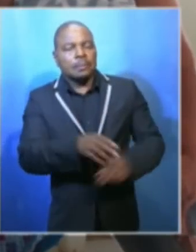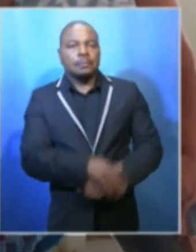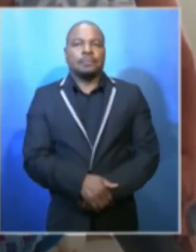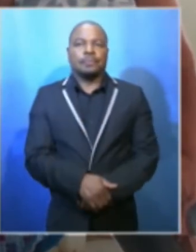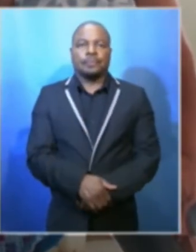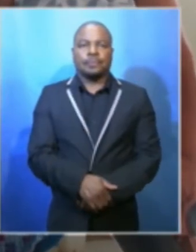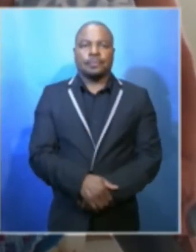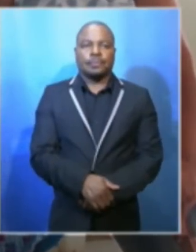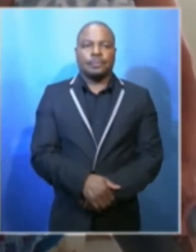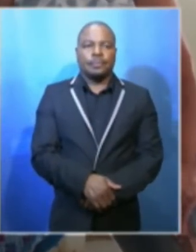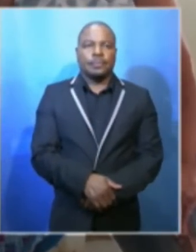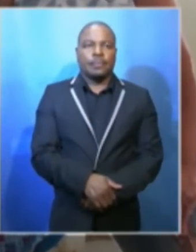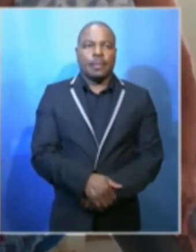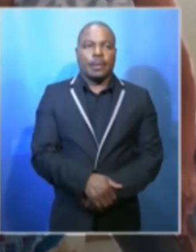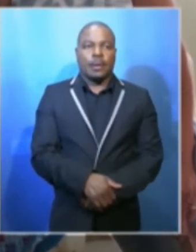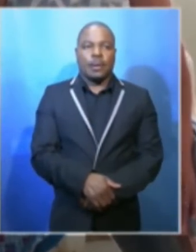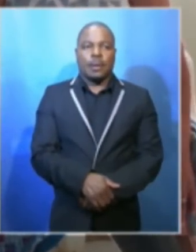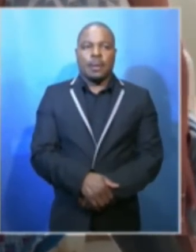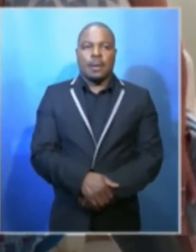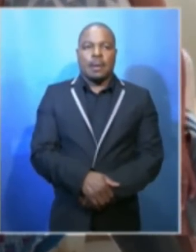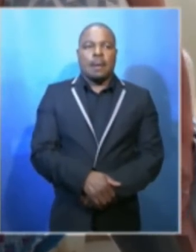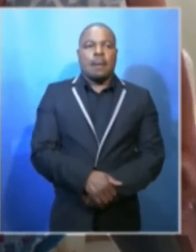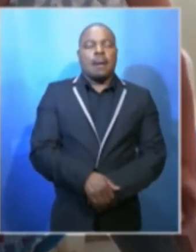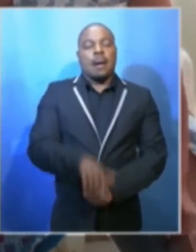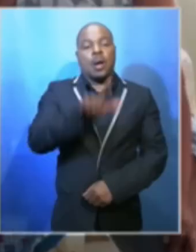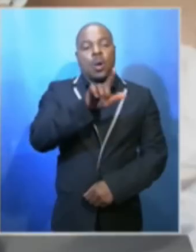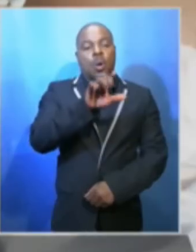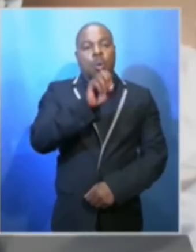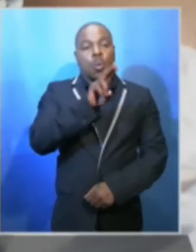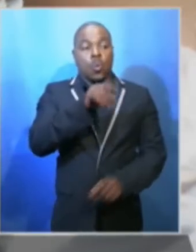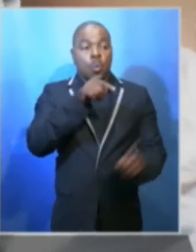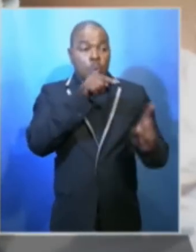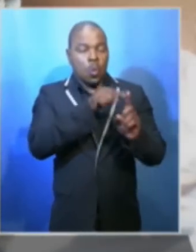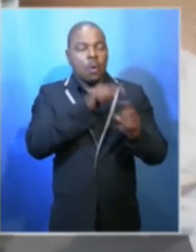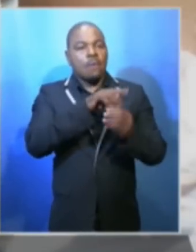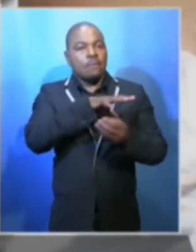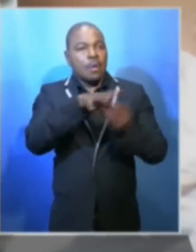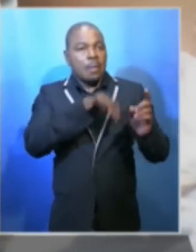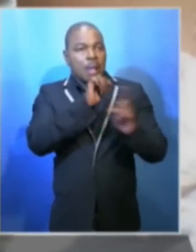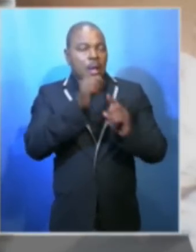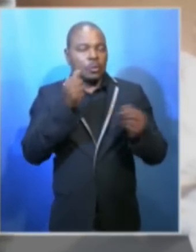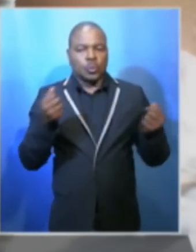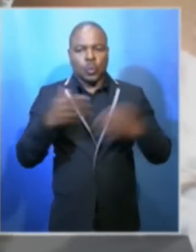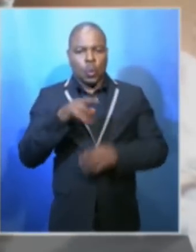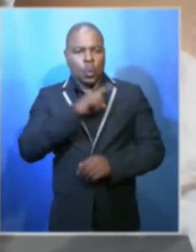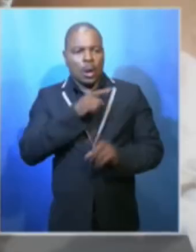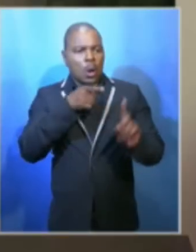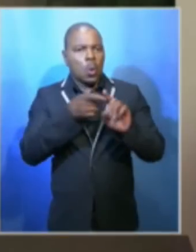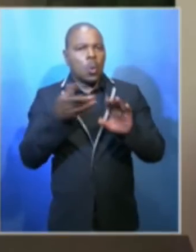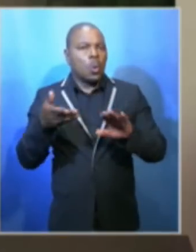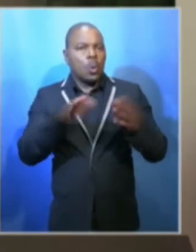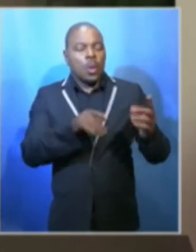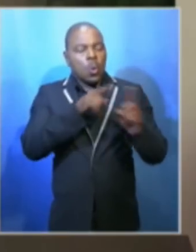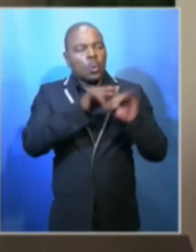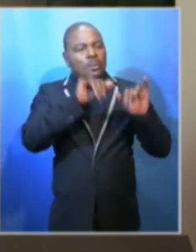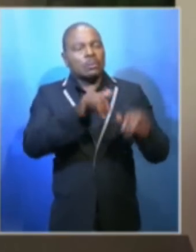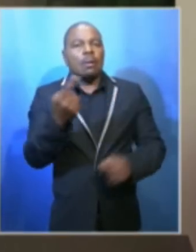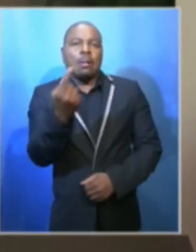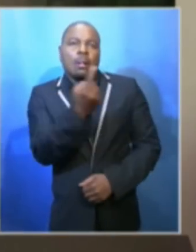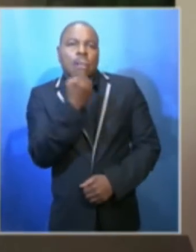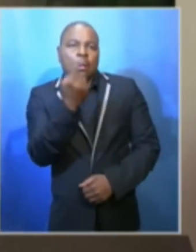Ba lelapa la ga Moswi le Thilu ba re ba gagamaditswe thata ke leso la gagwe. Mogodi yo neng a nna a le esi o fitlhetswe